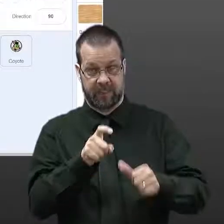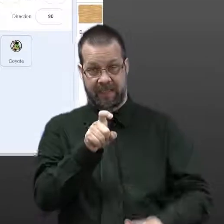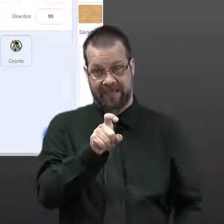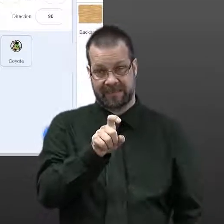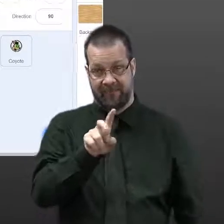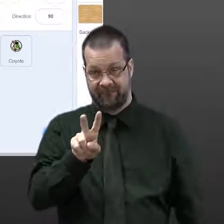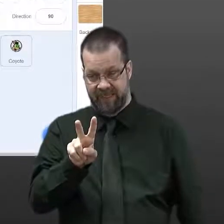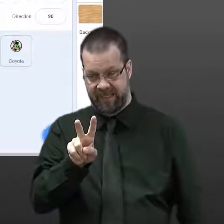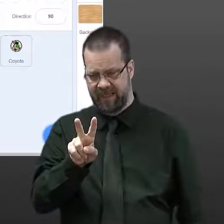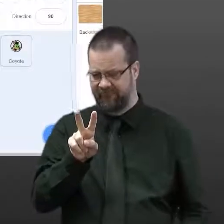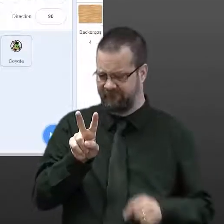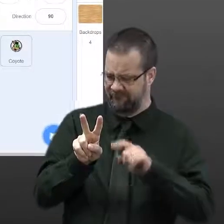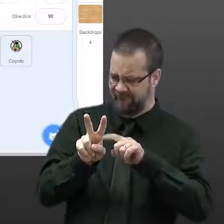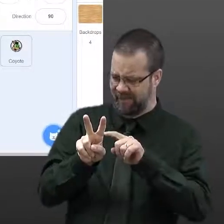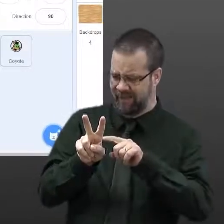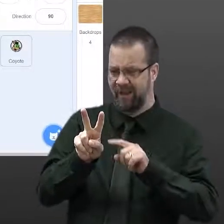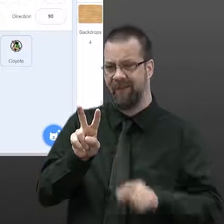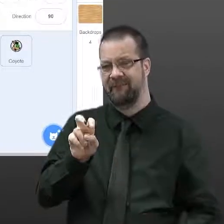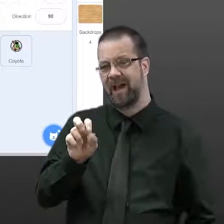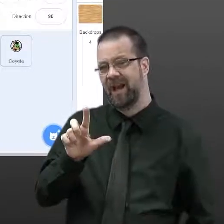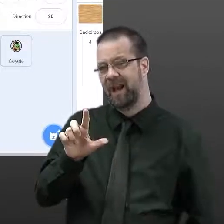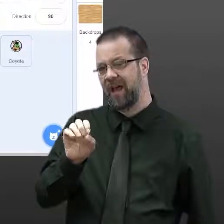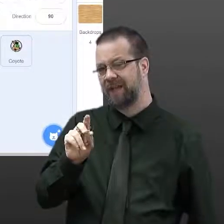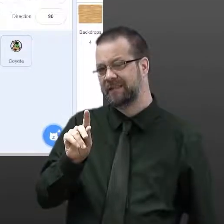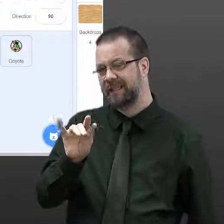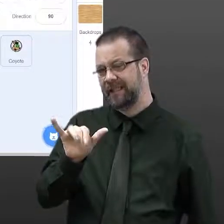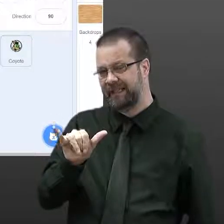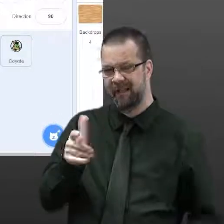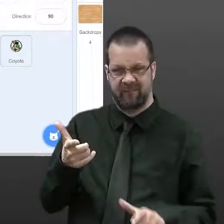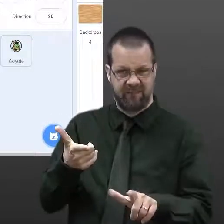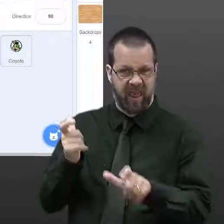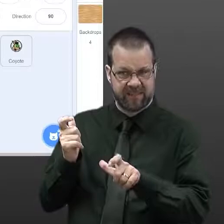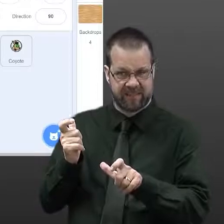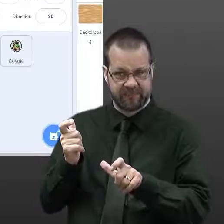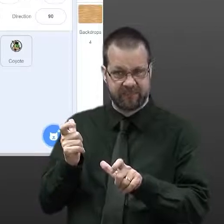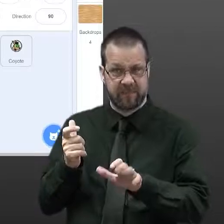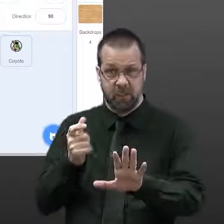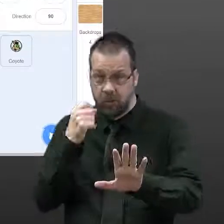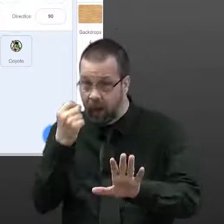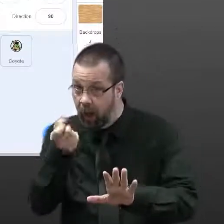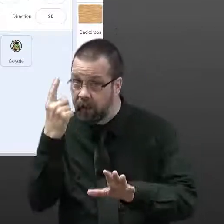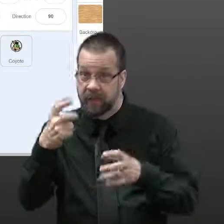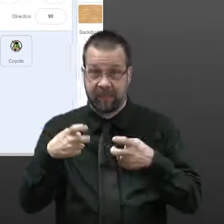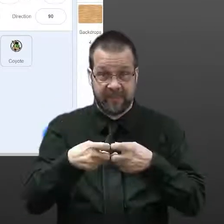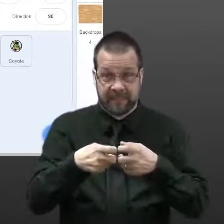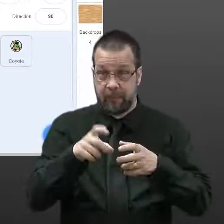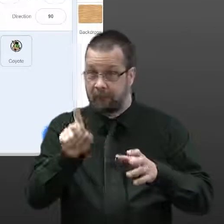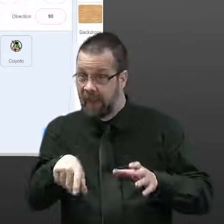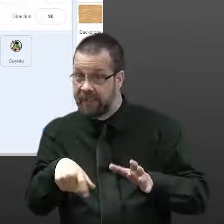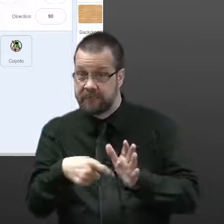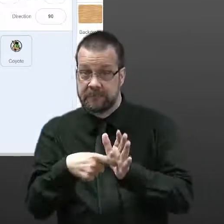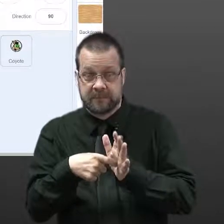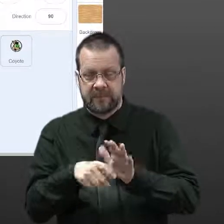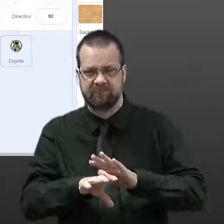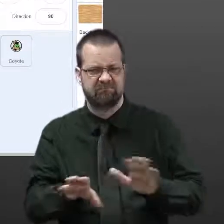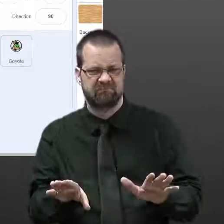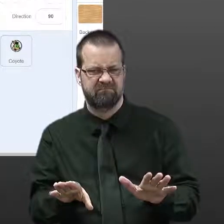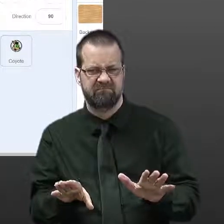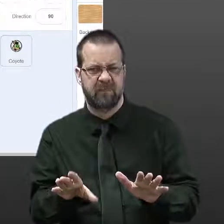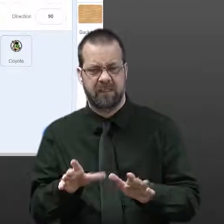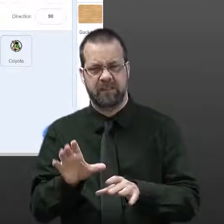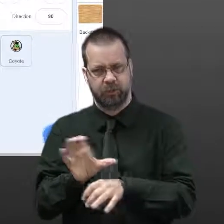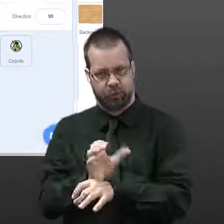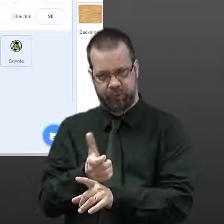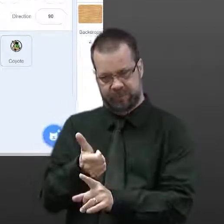called xv, which stands for x velocity. You don't need to know too much about physics to be able to do